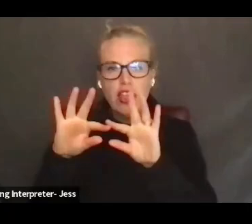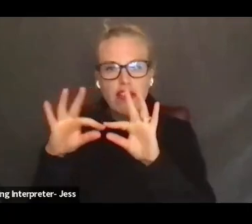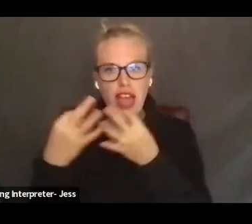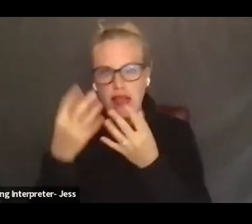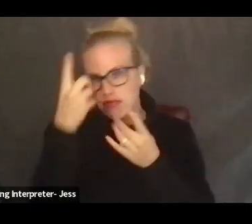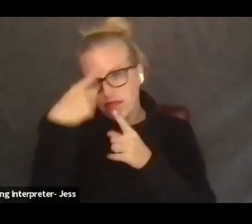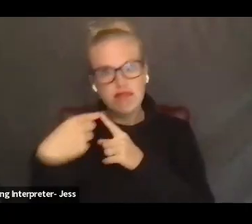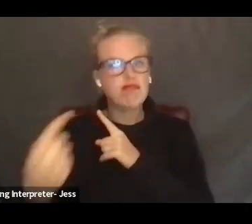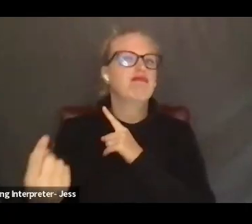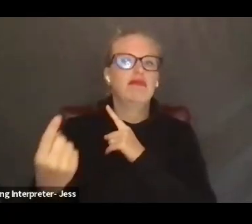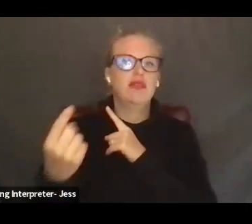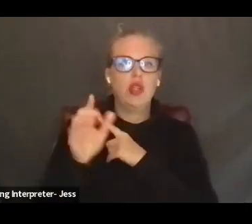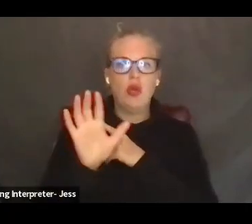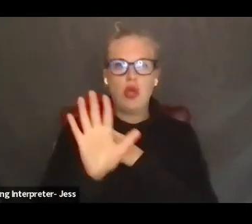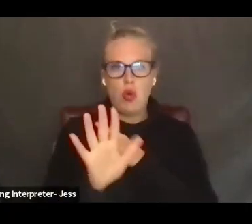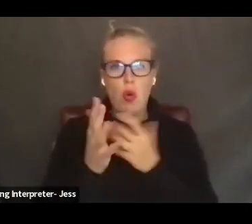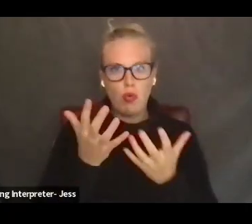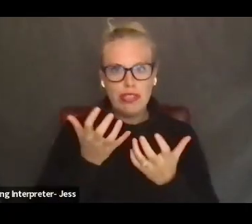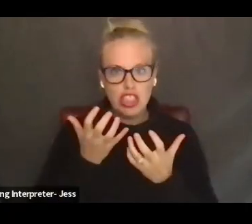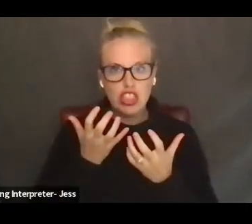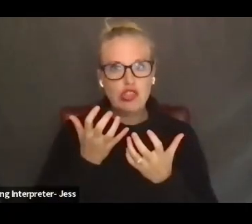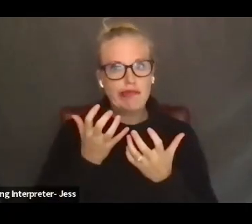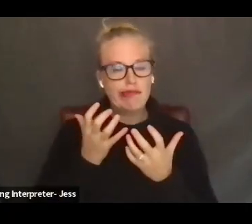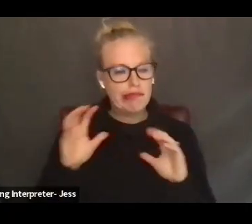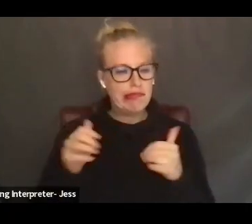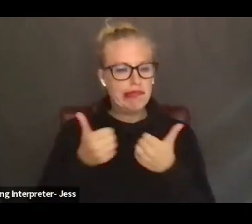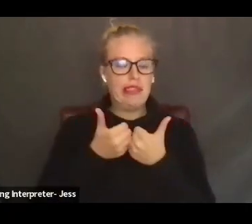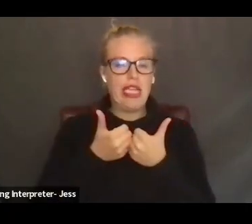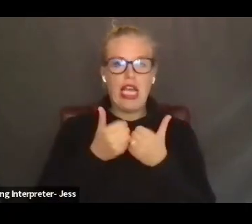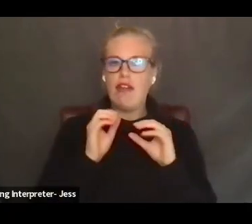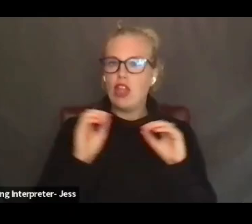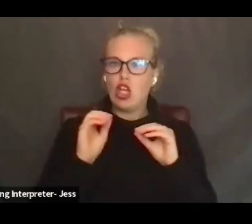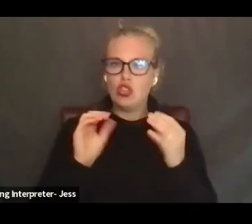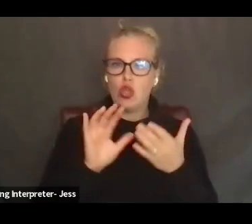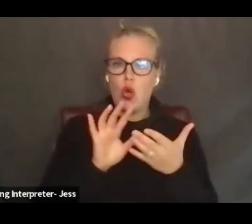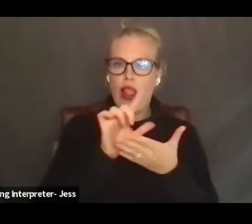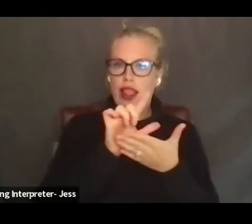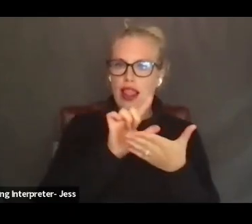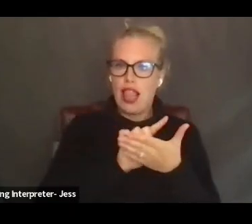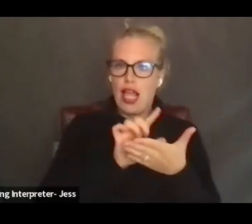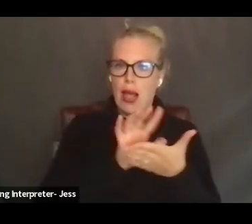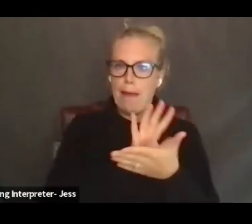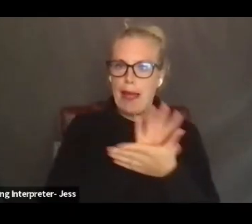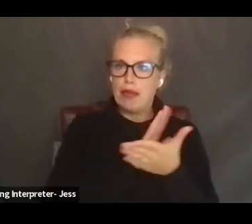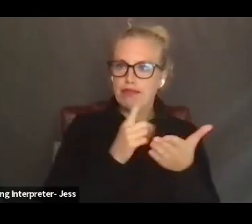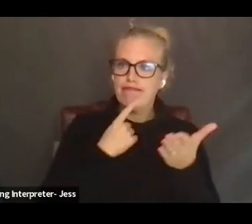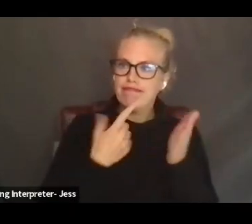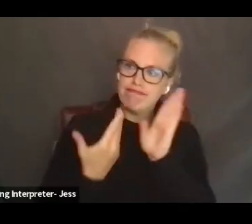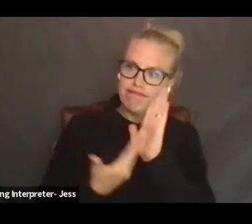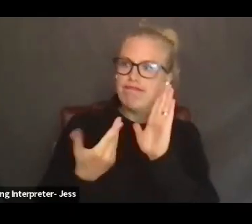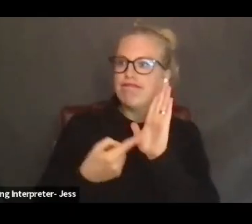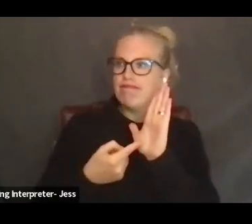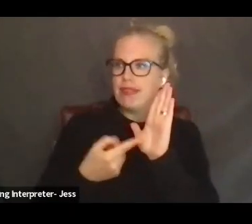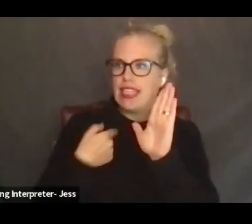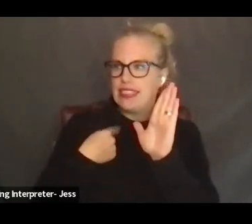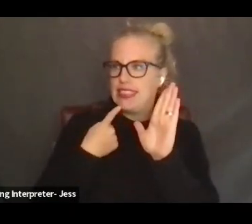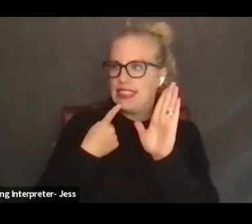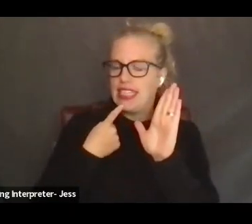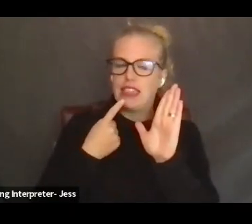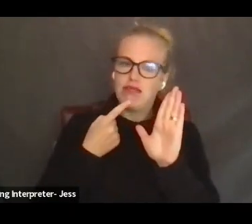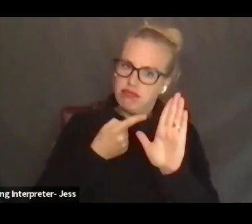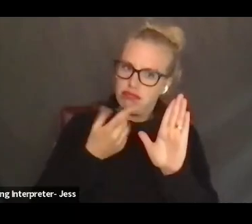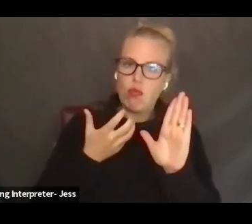disagree with what you want. It's a hard thing to do if you don't have any legal backing. This healthcare directive is a